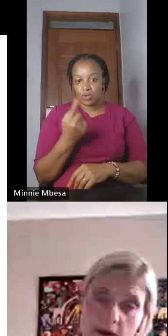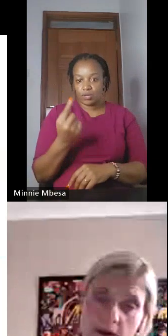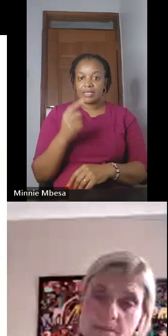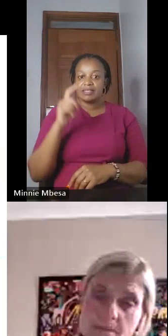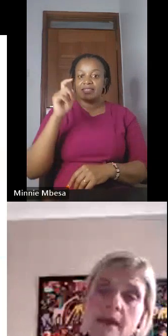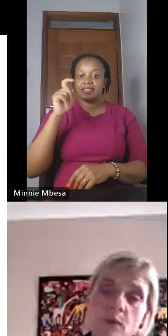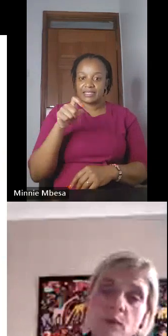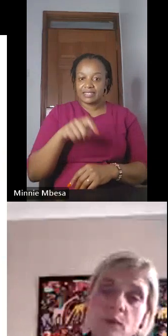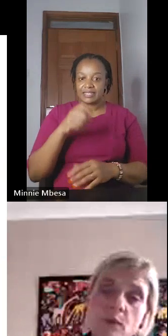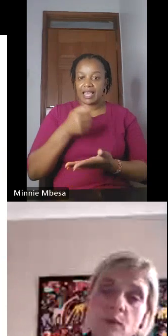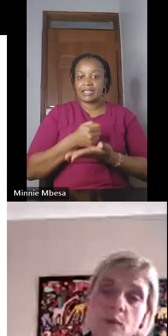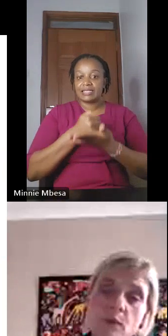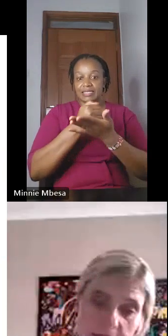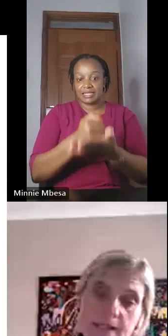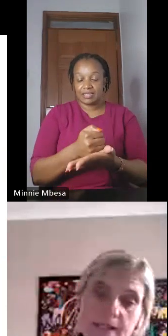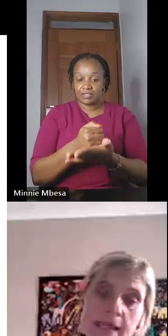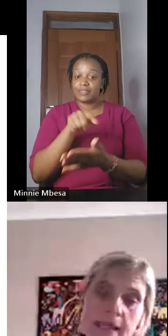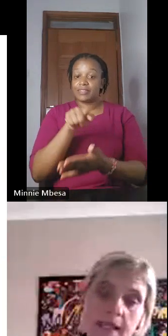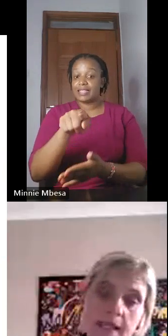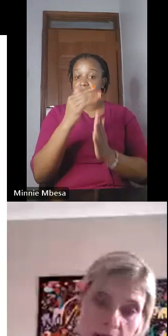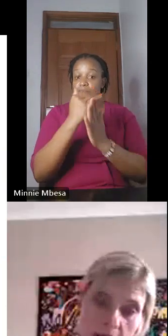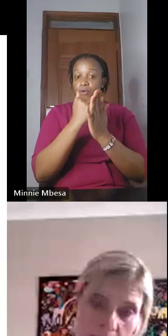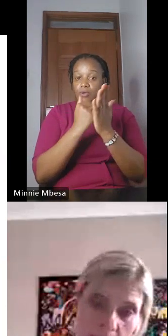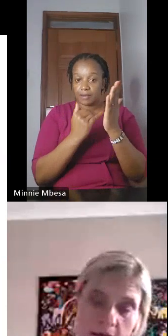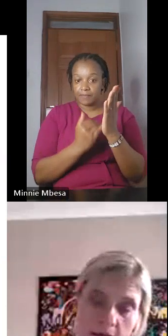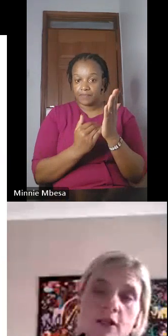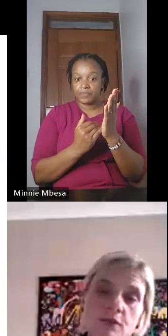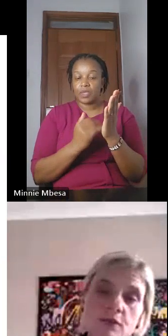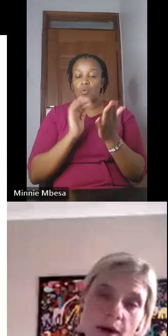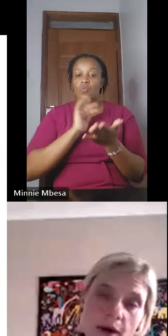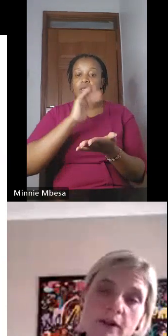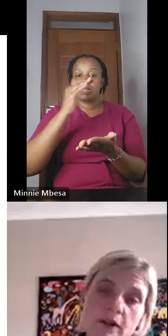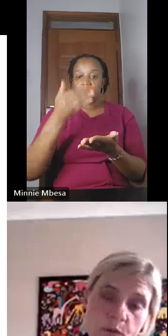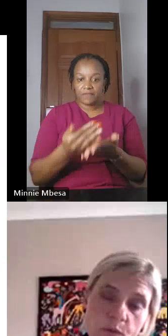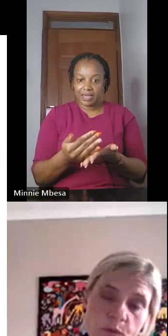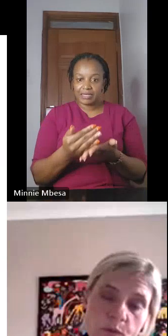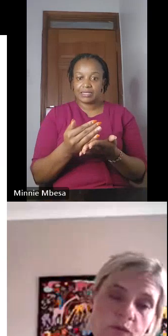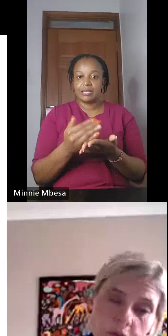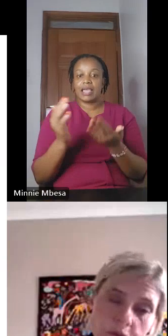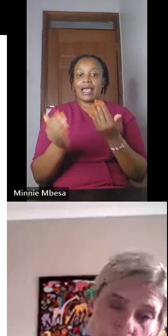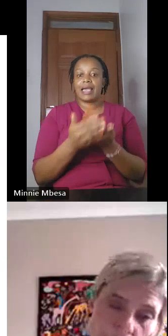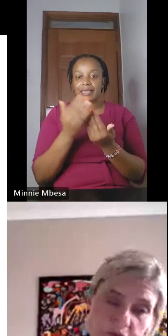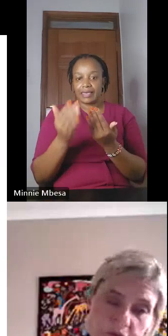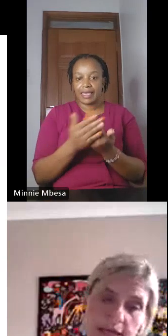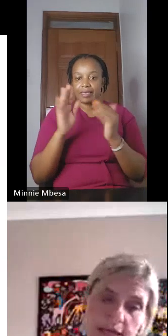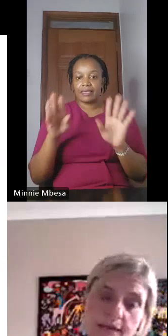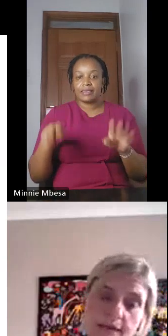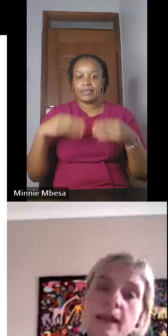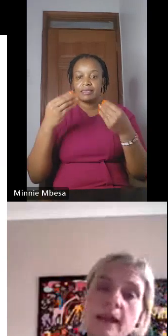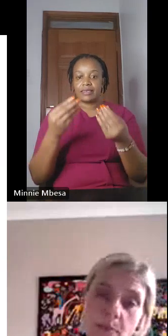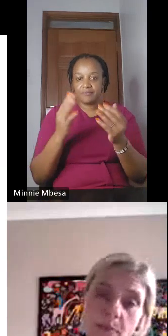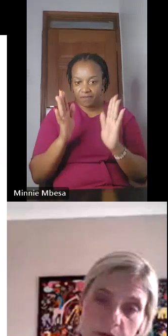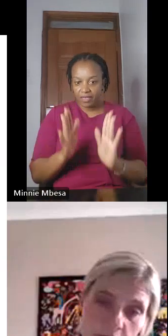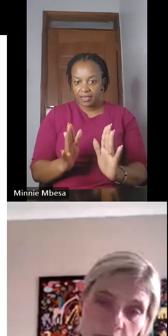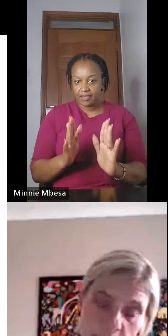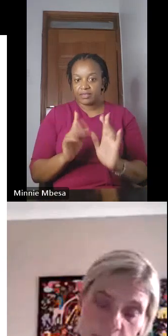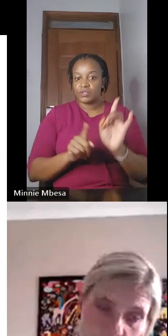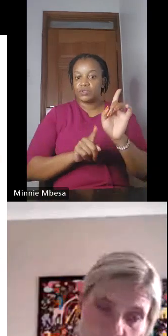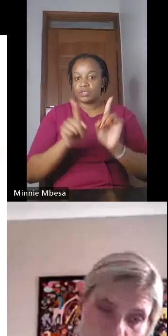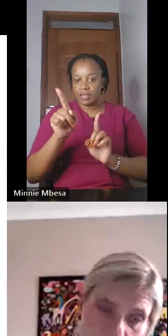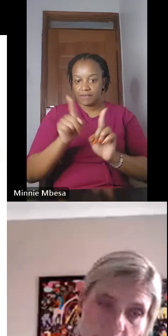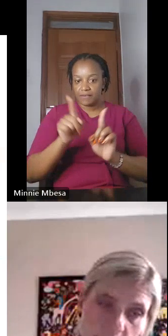the program will fund a carer to travel with you to Australia and be